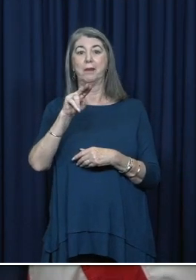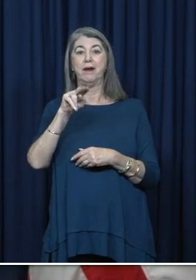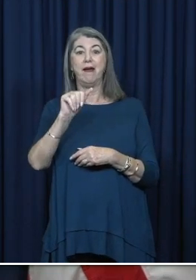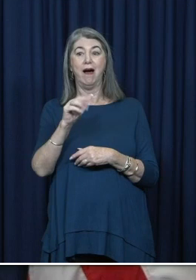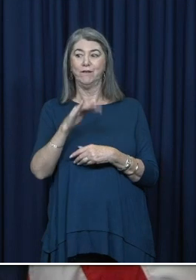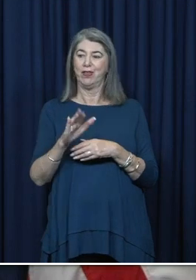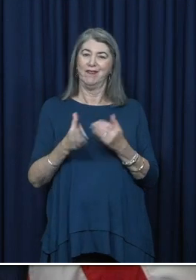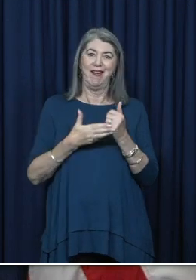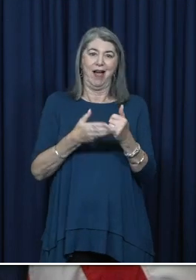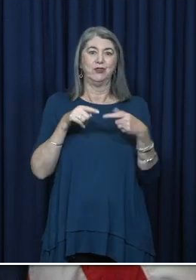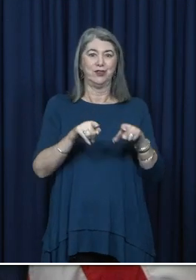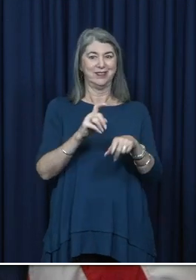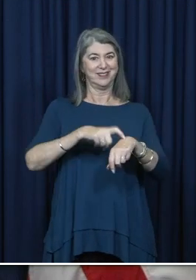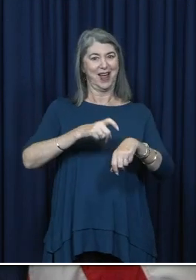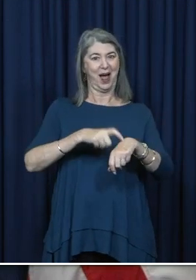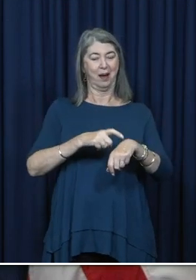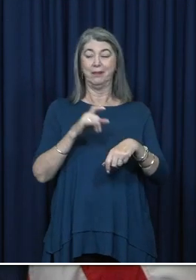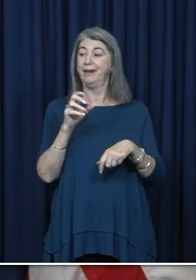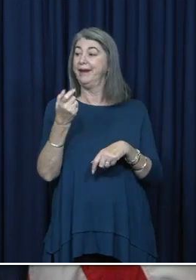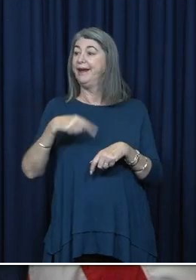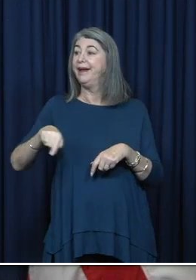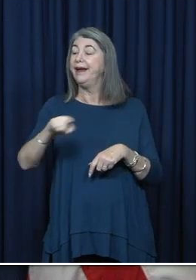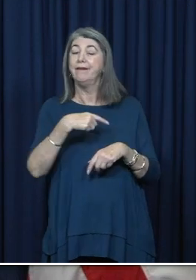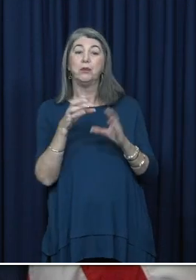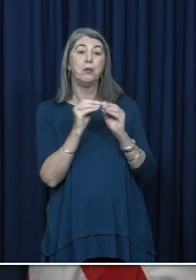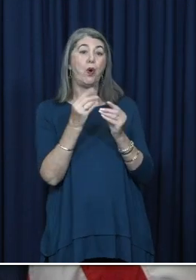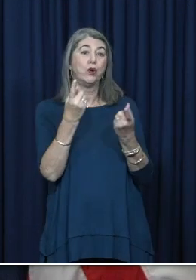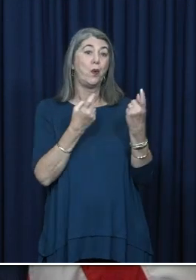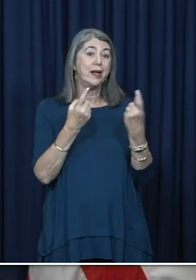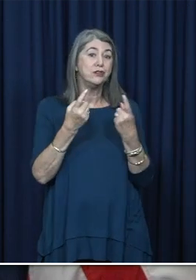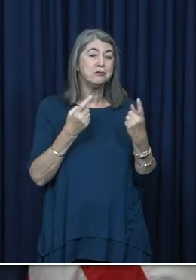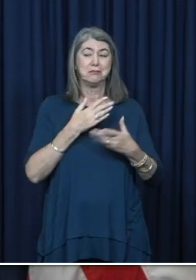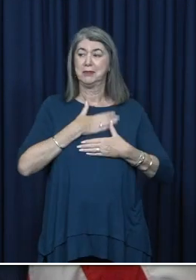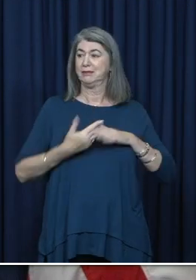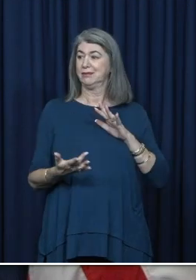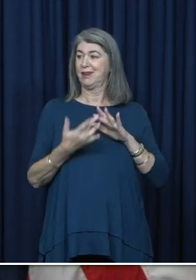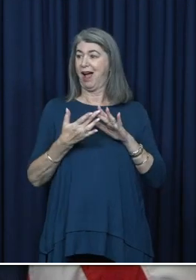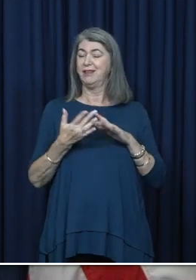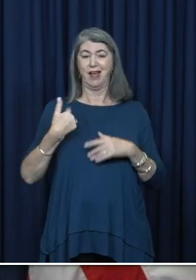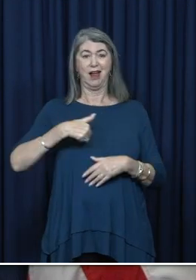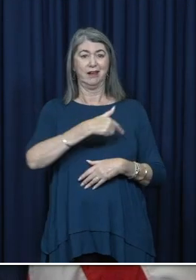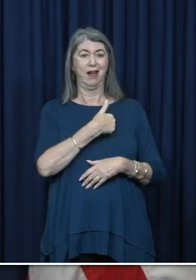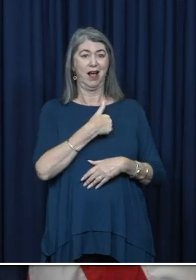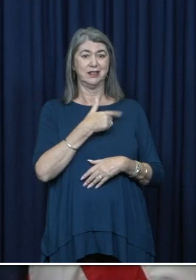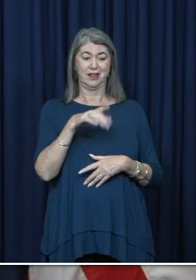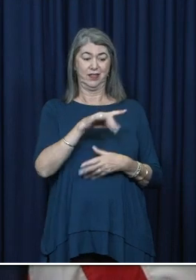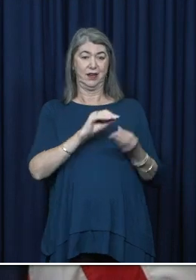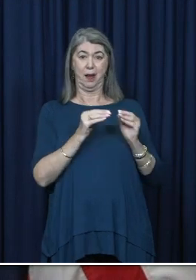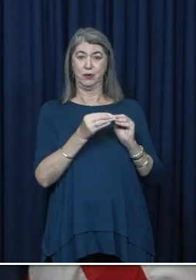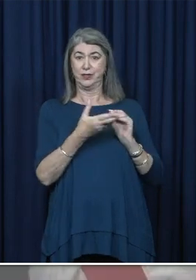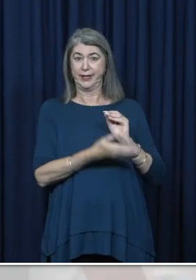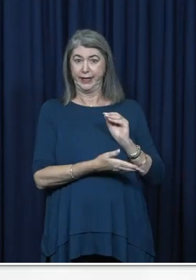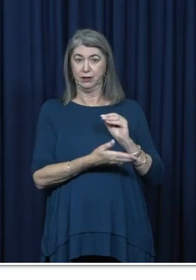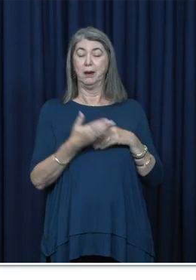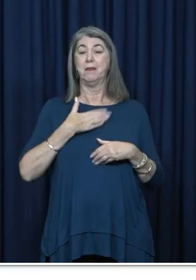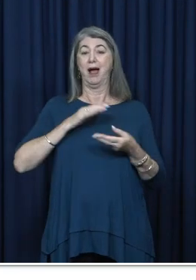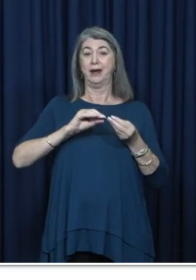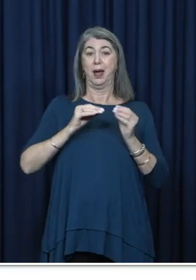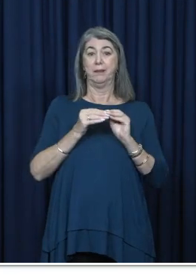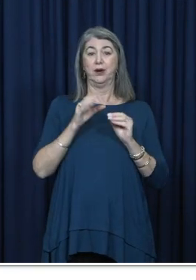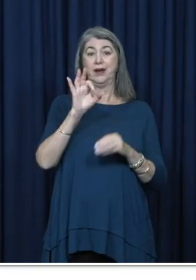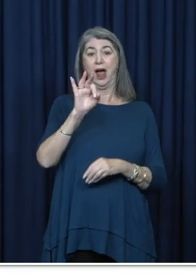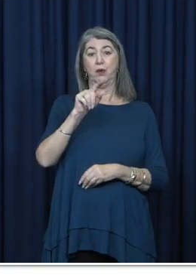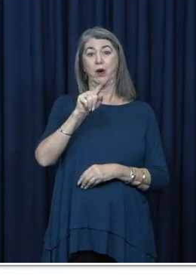input during this time. If anyone has any further questions, please contact us at the following numbers. My number